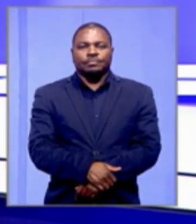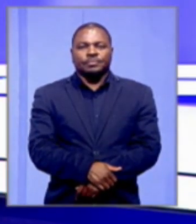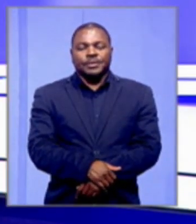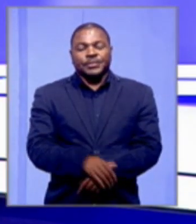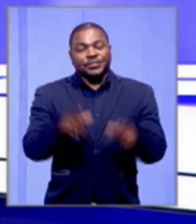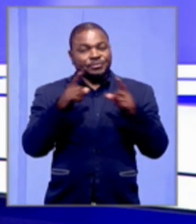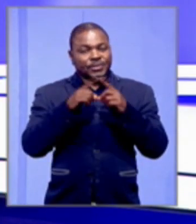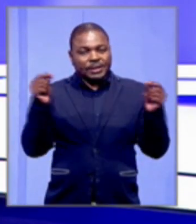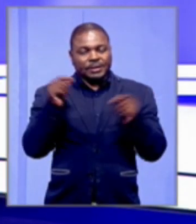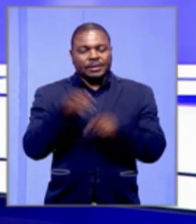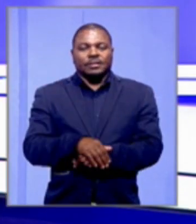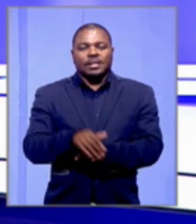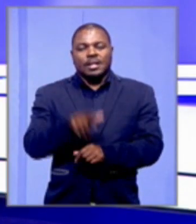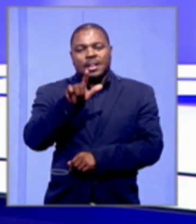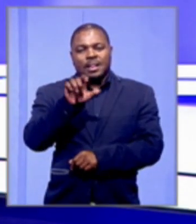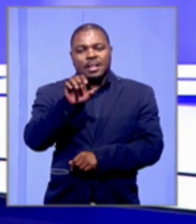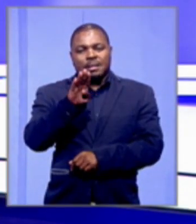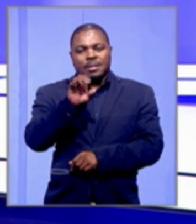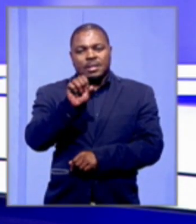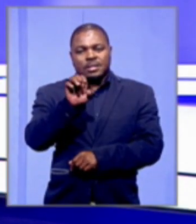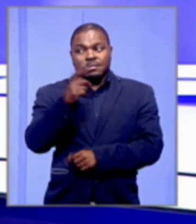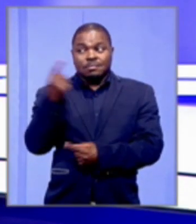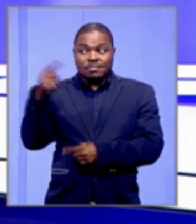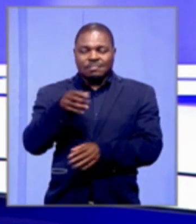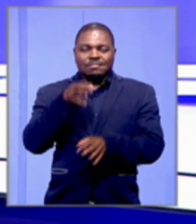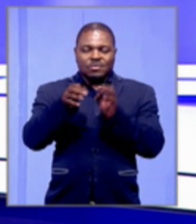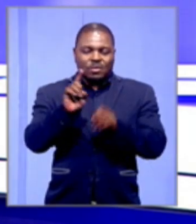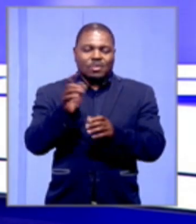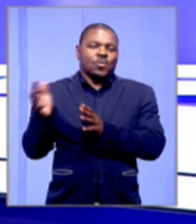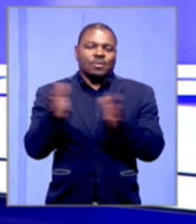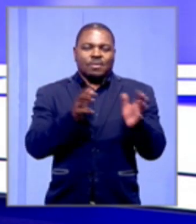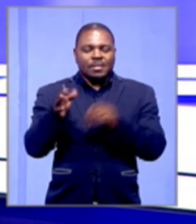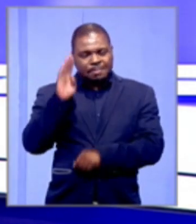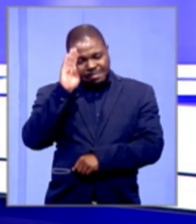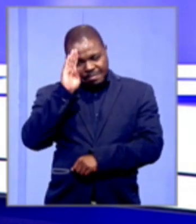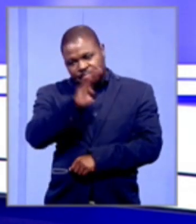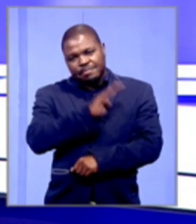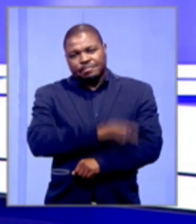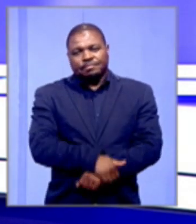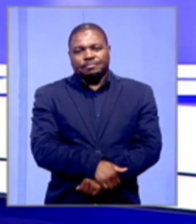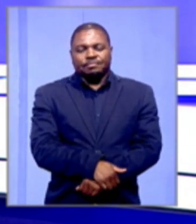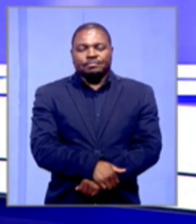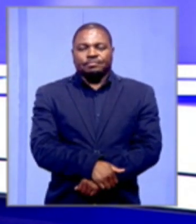Ke Phetho wa papadi ba senkadimeng o ruma ka kakanyo ya maemo a boso gabotse.